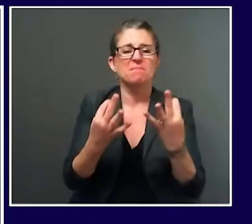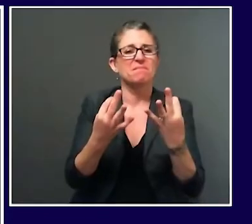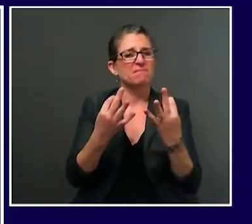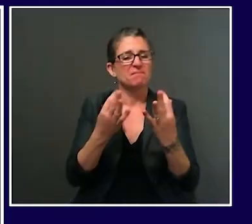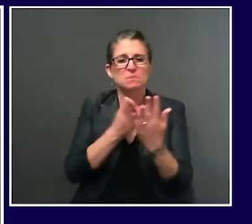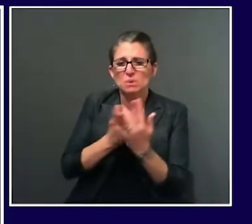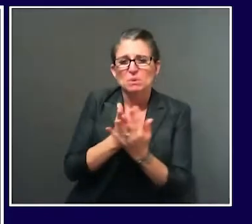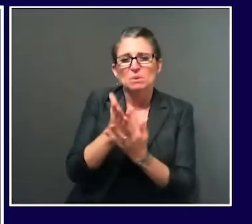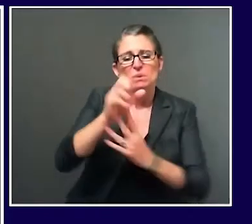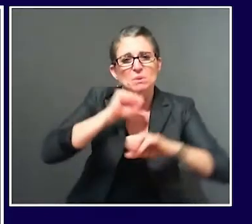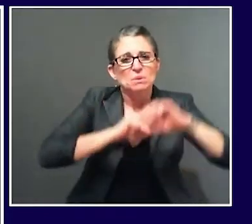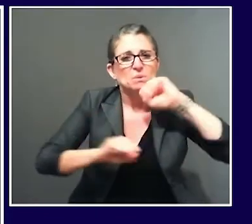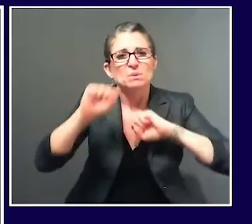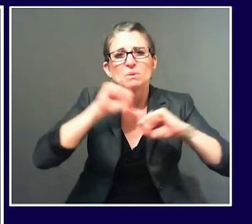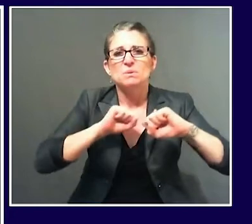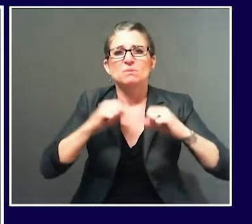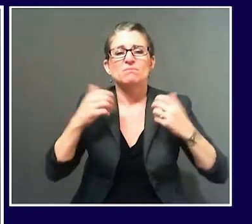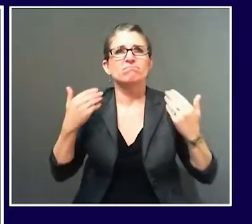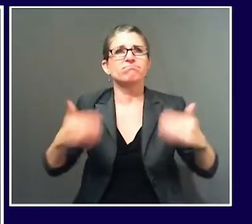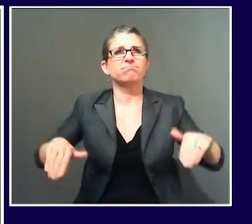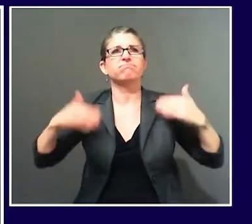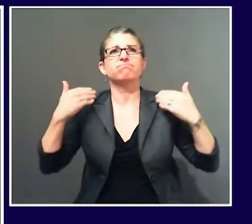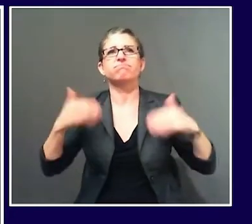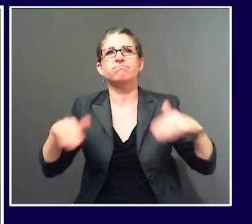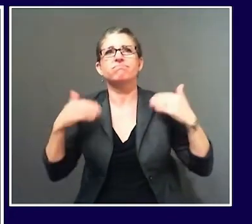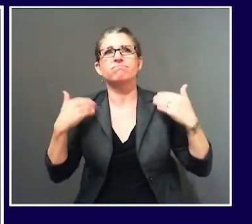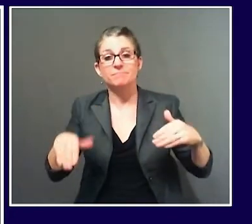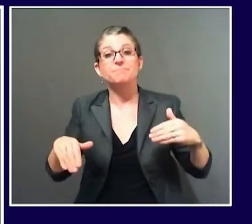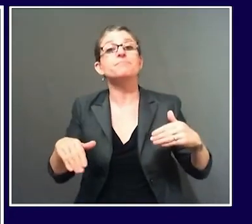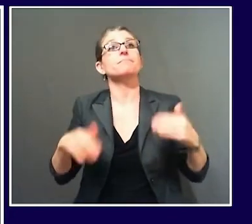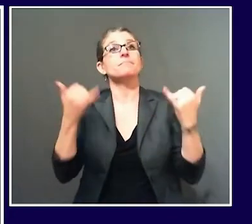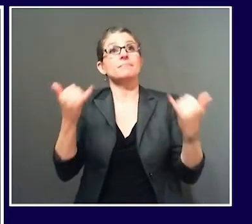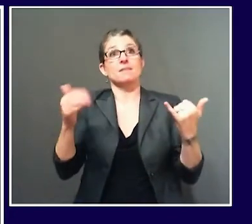Overall, across the state, there are now